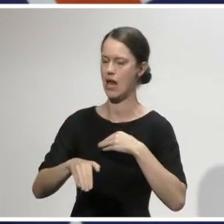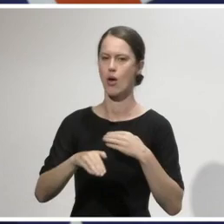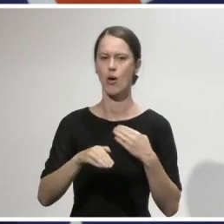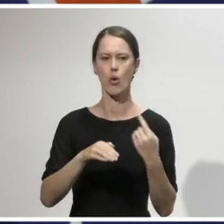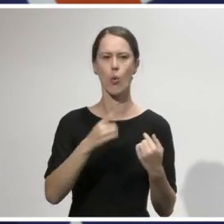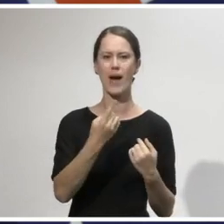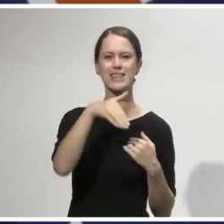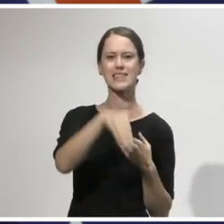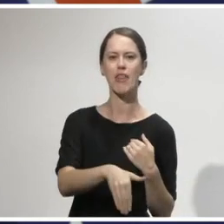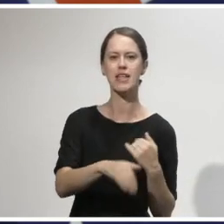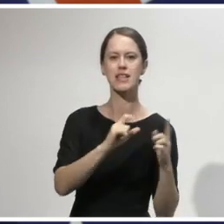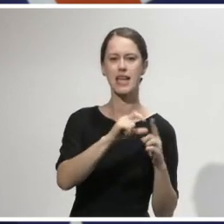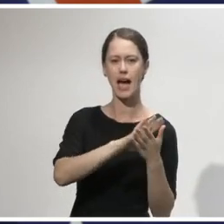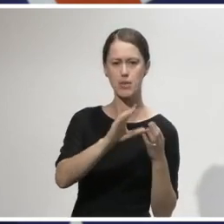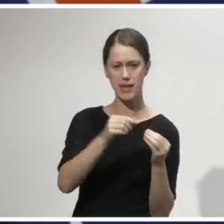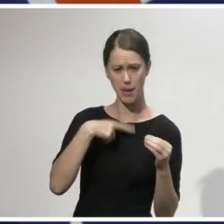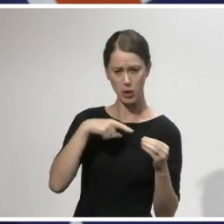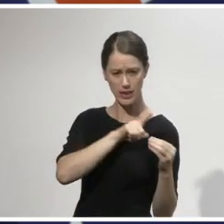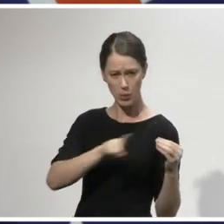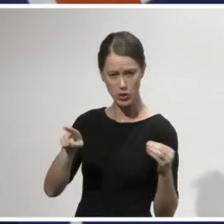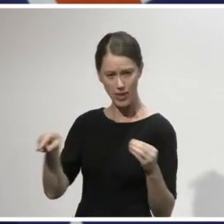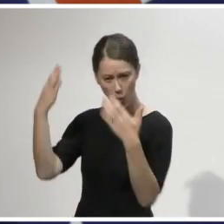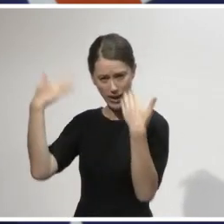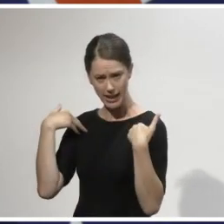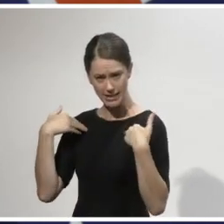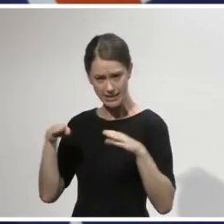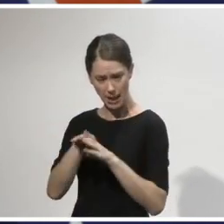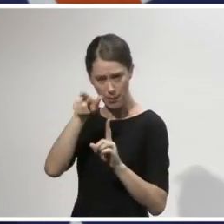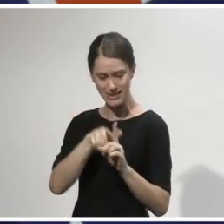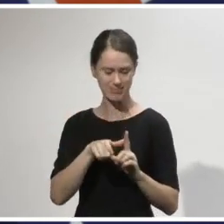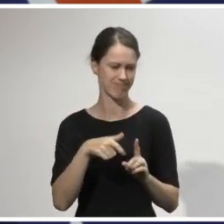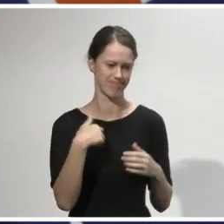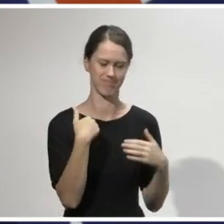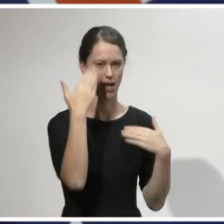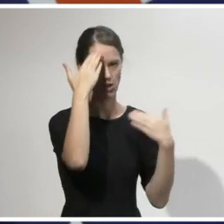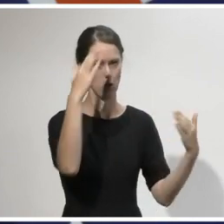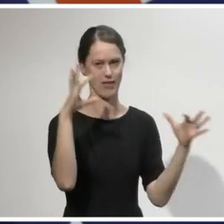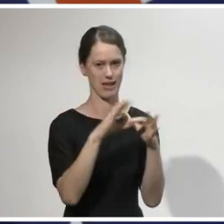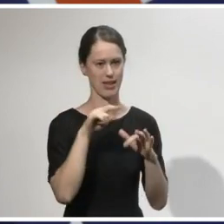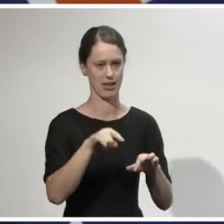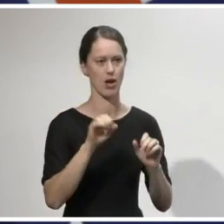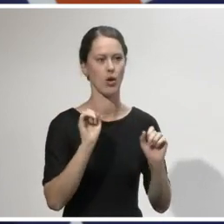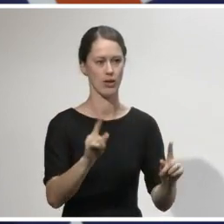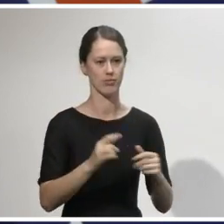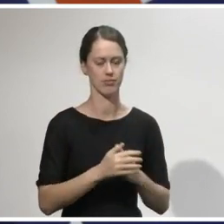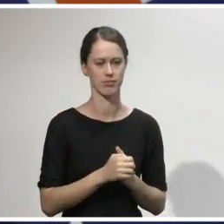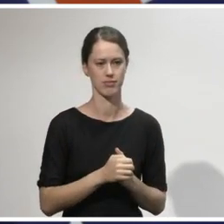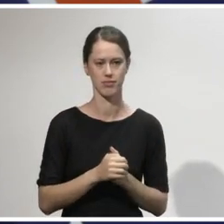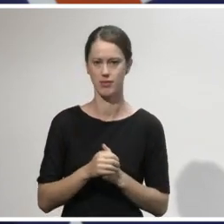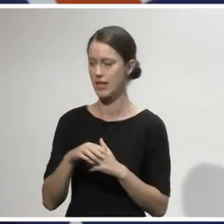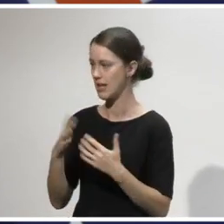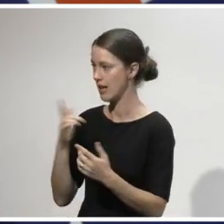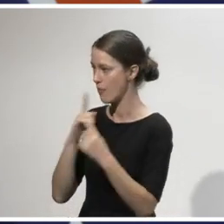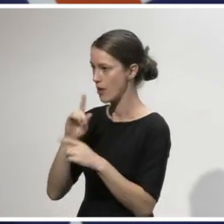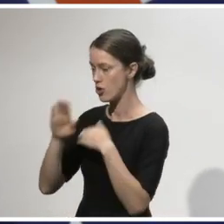Is there a link there between the Bluff wedding and that critical patient in ICU? I'm not aware of any link there, no. Any update